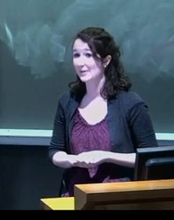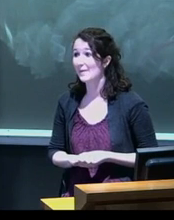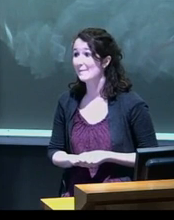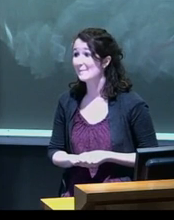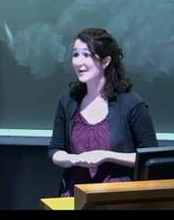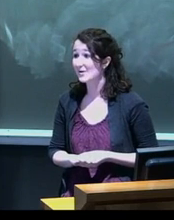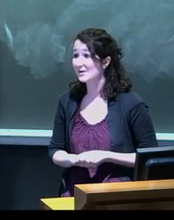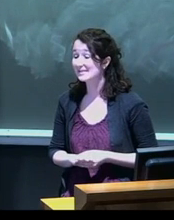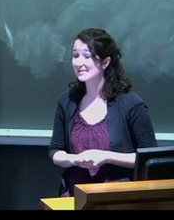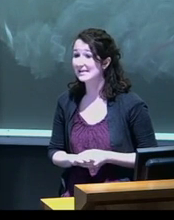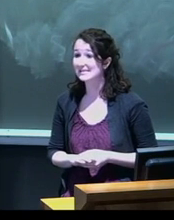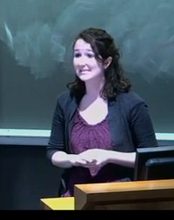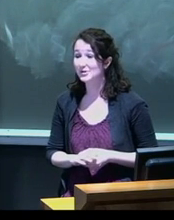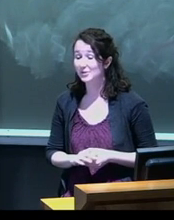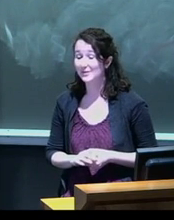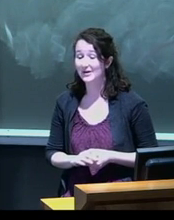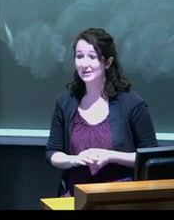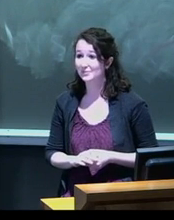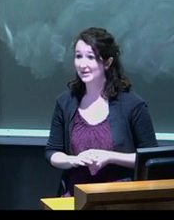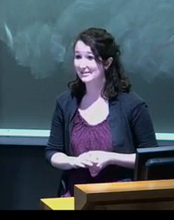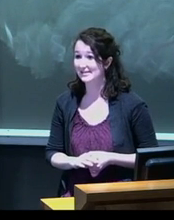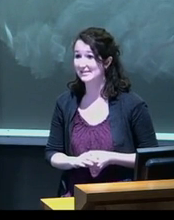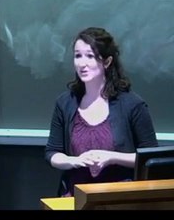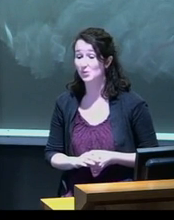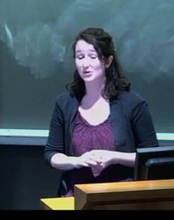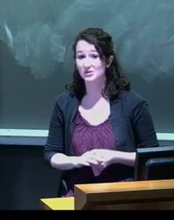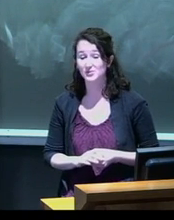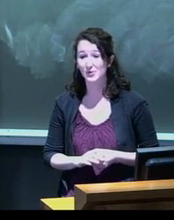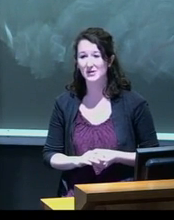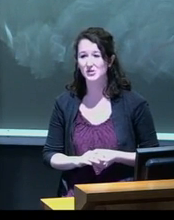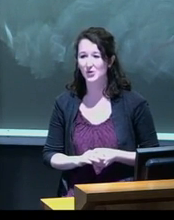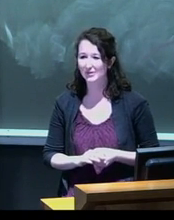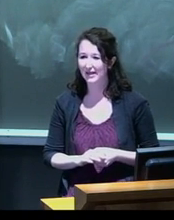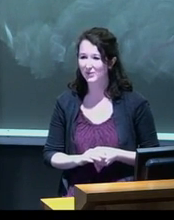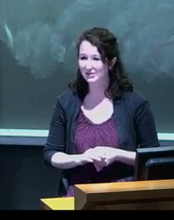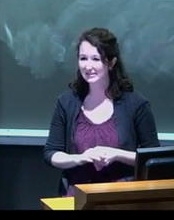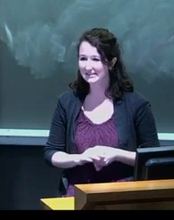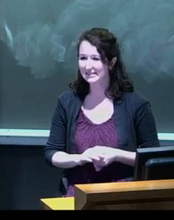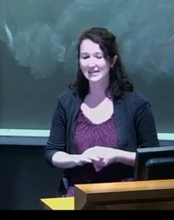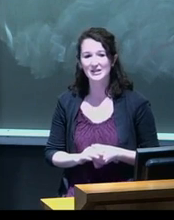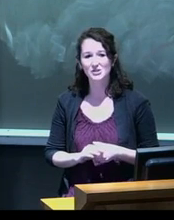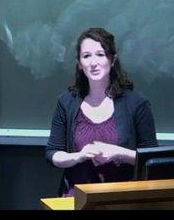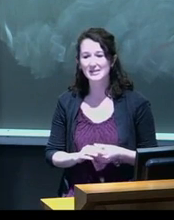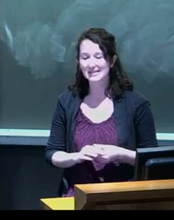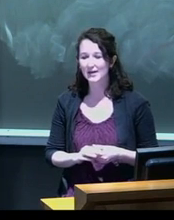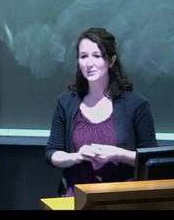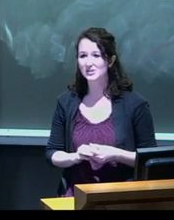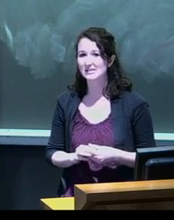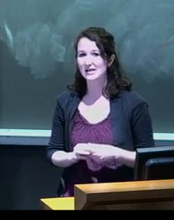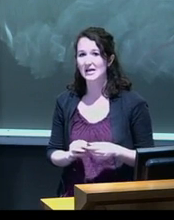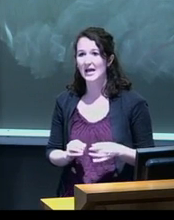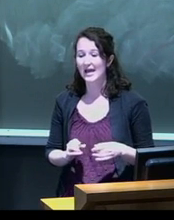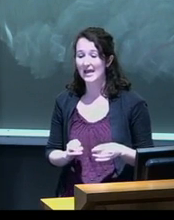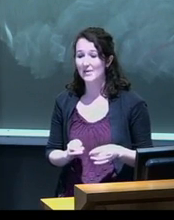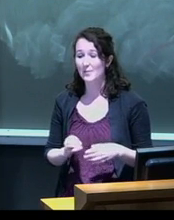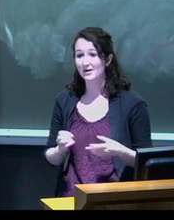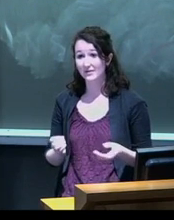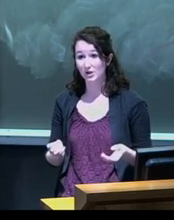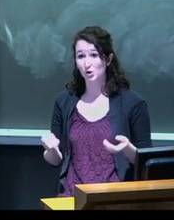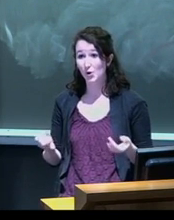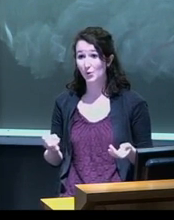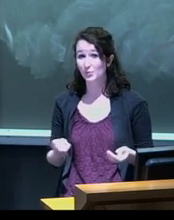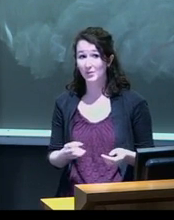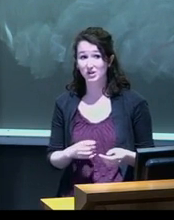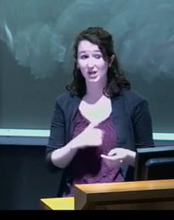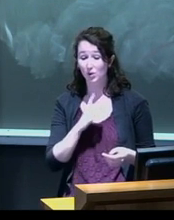languages, but we can see a similar parallel process in the world's spoken tone languages. So in these languages, a